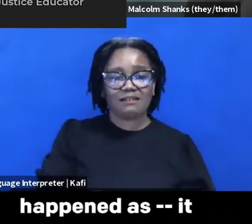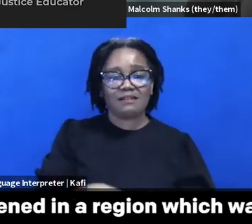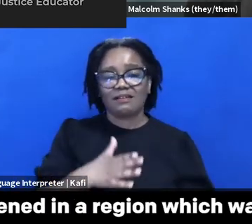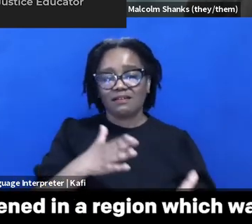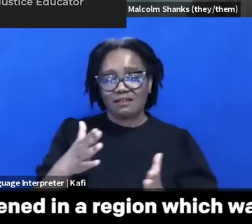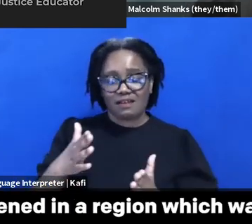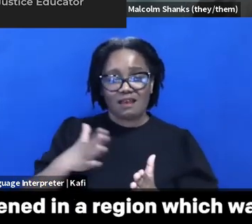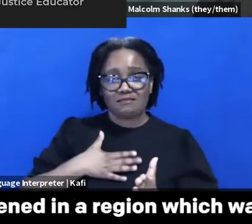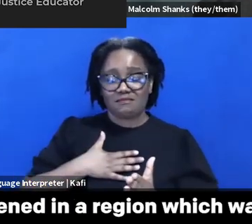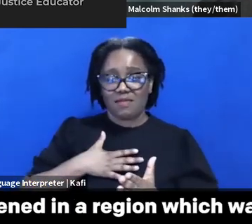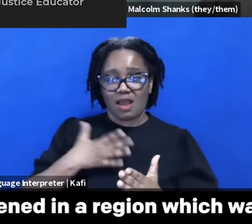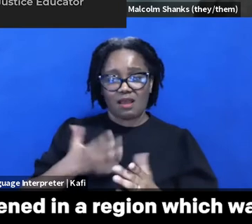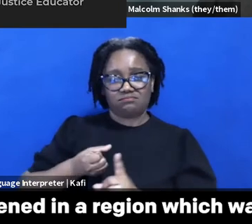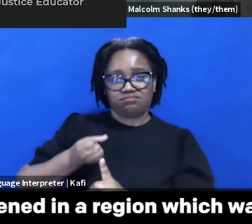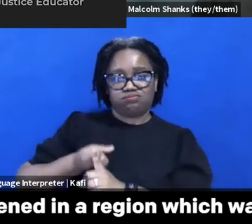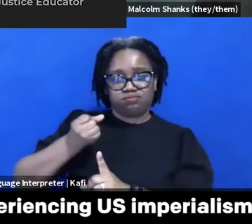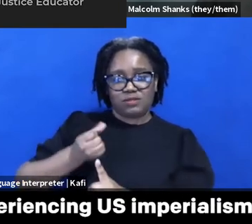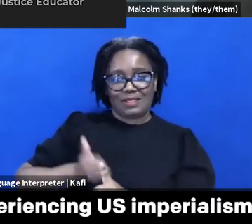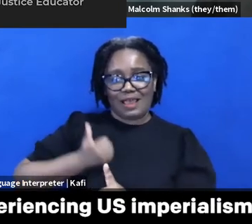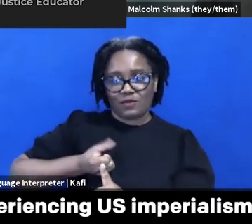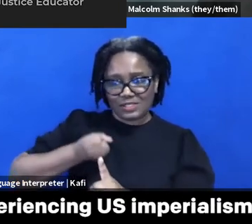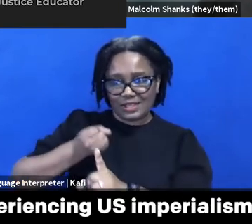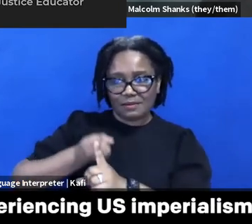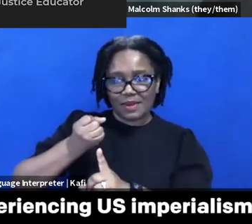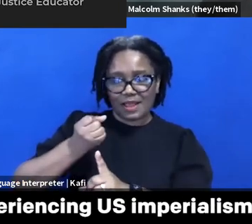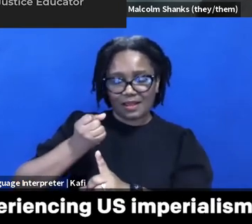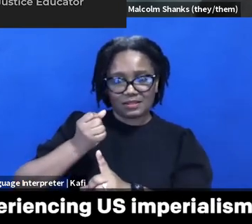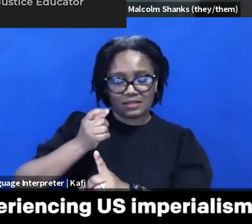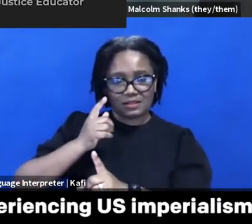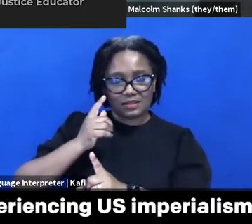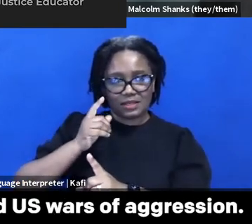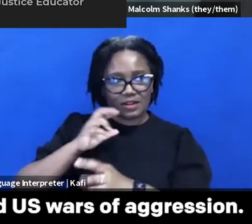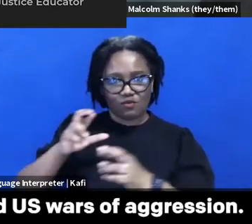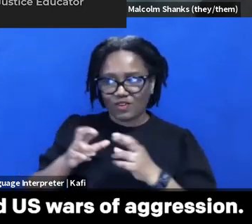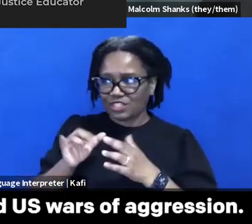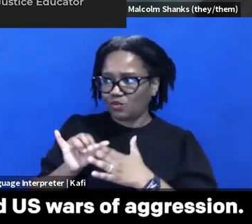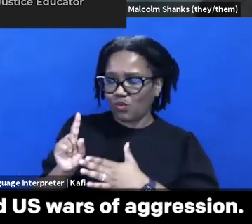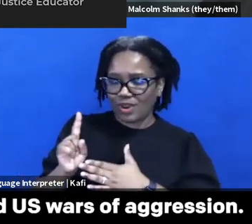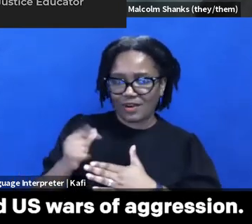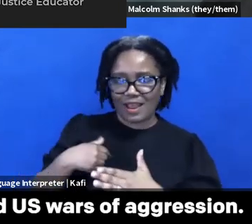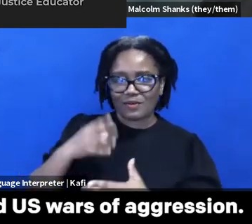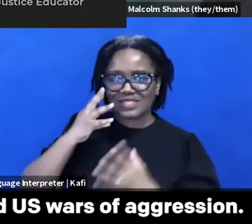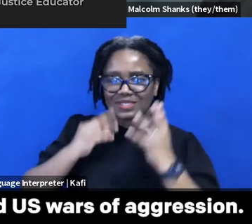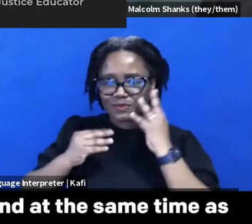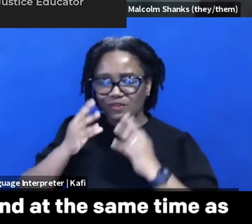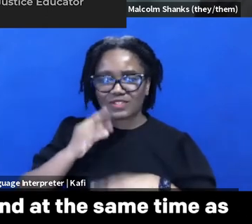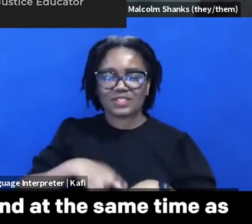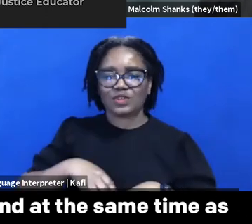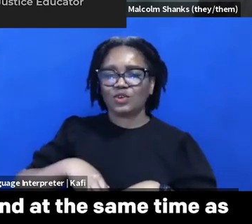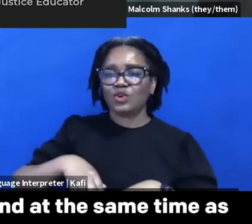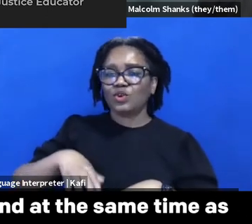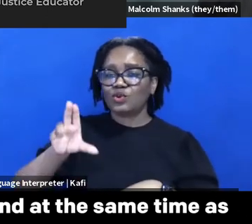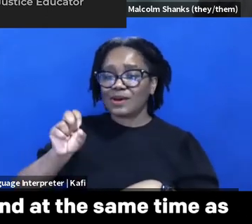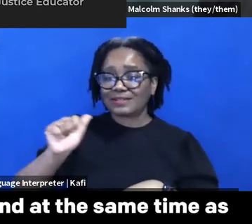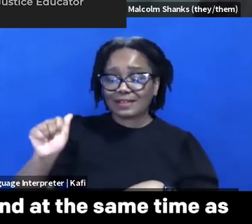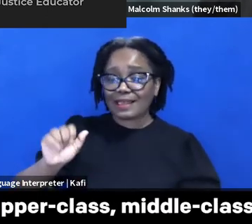happened as happened in a region which was experiencing US imperialism and US wars of